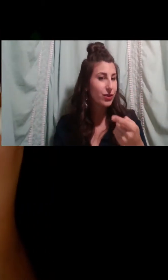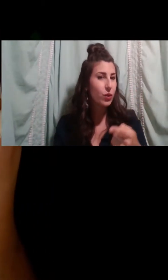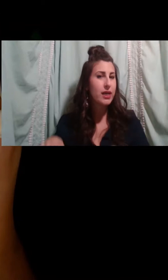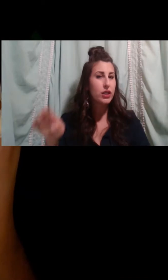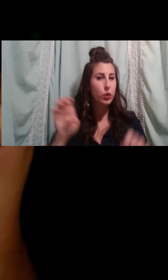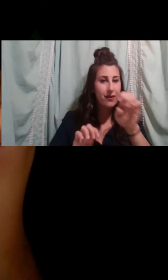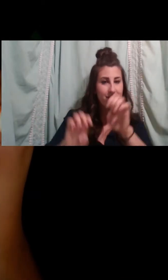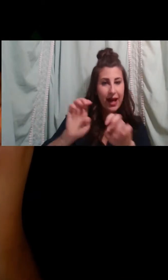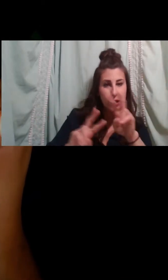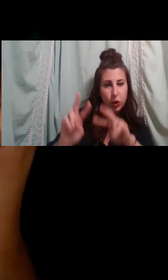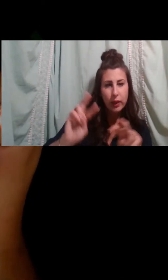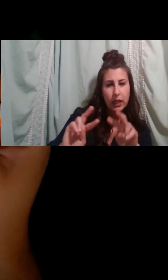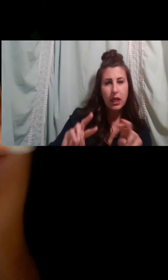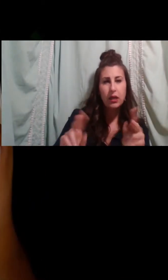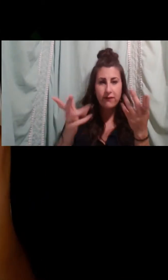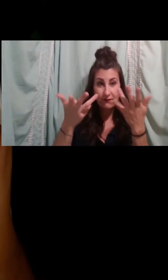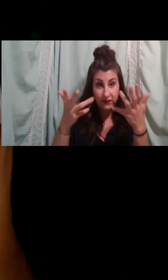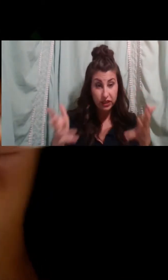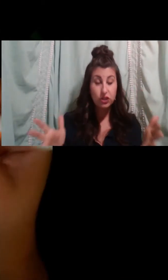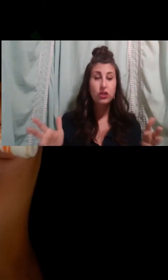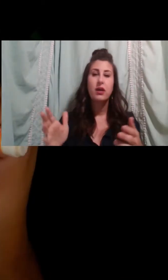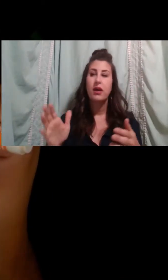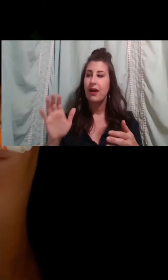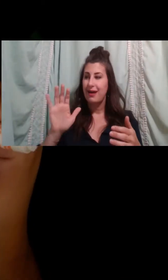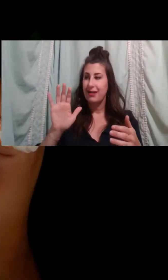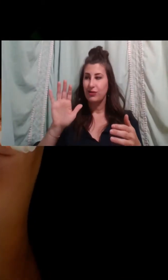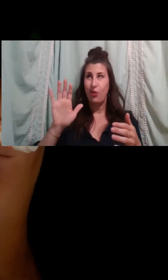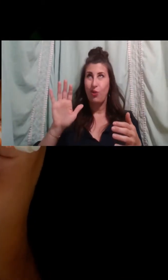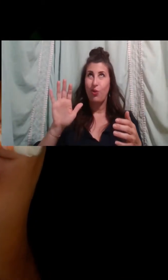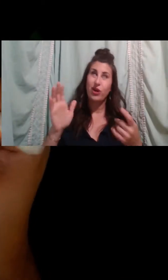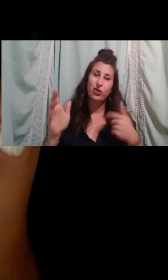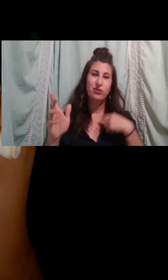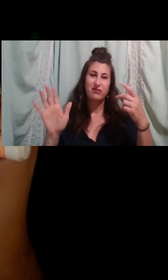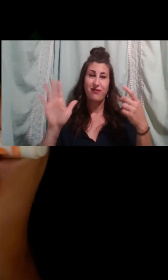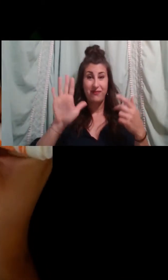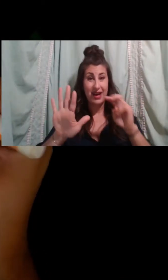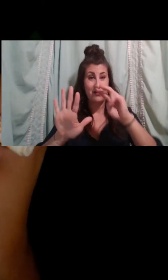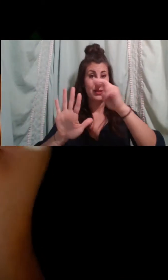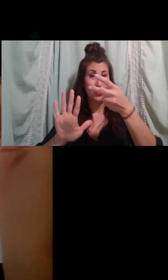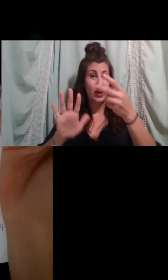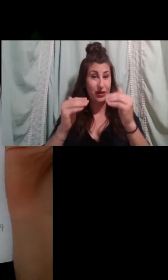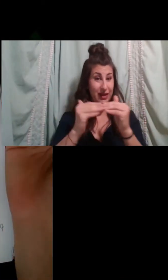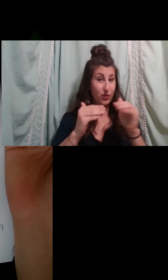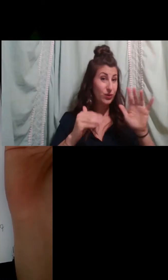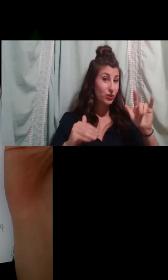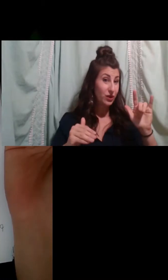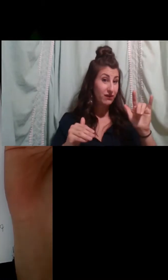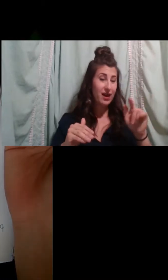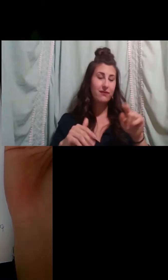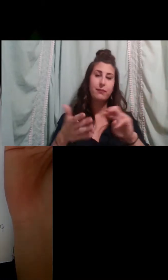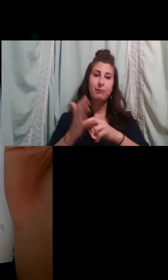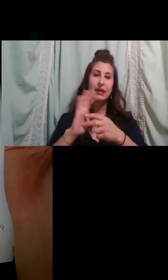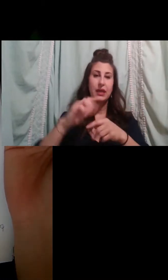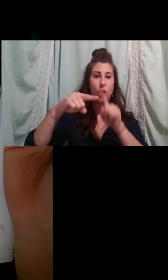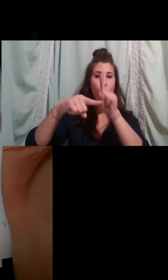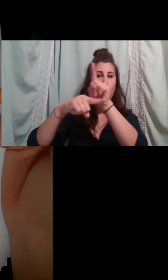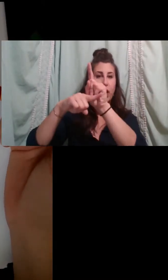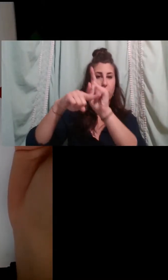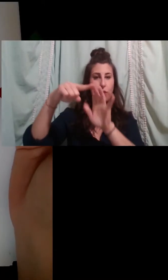you to evaluate it, then you would say, oh, 5 squared is 25, so this is 1 over 25.